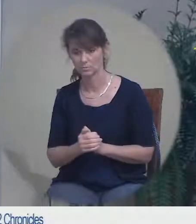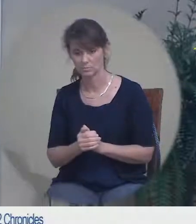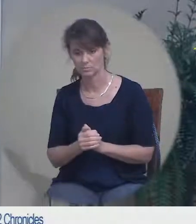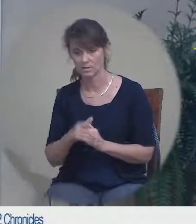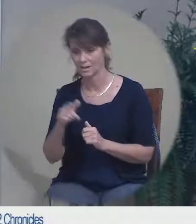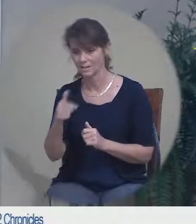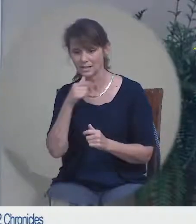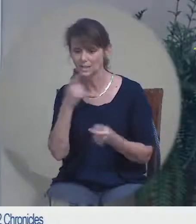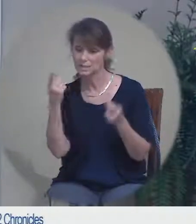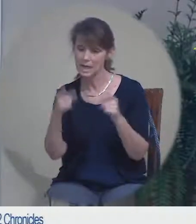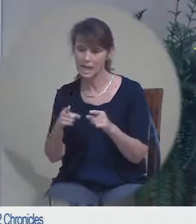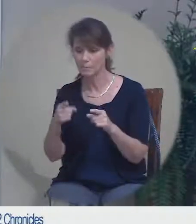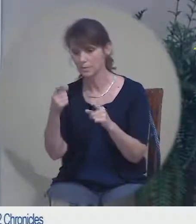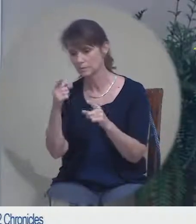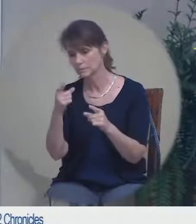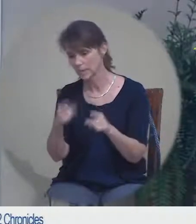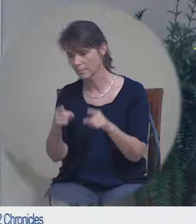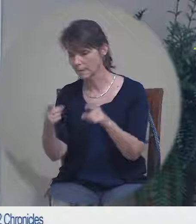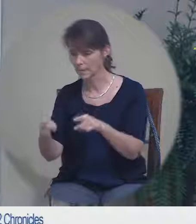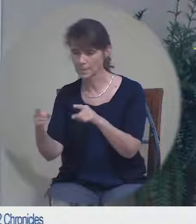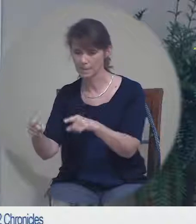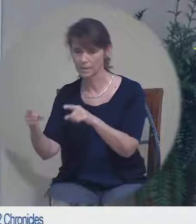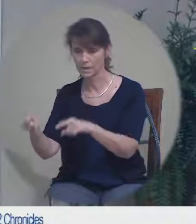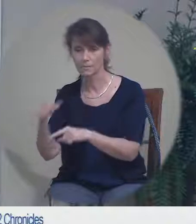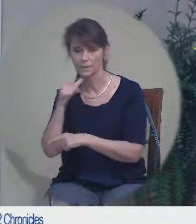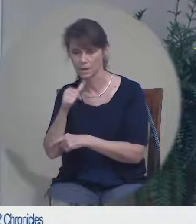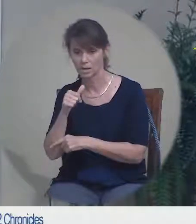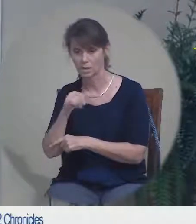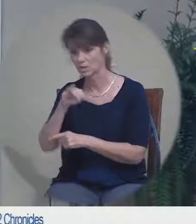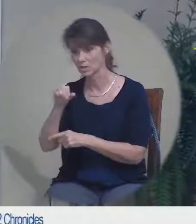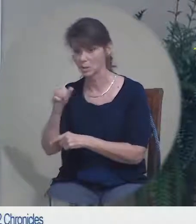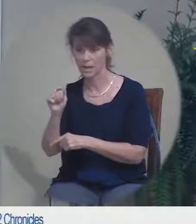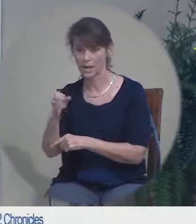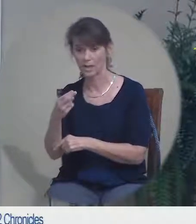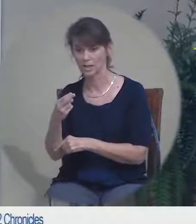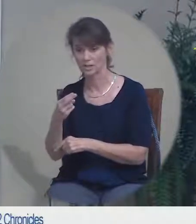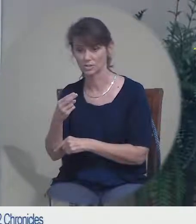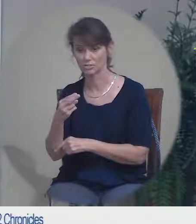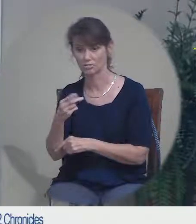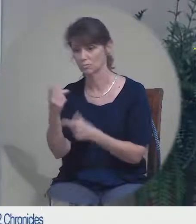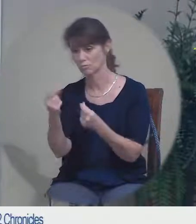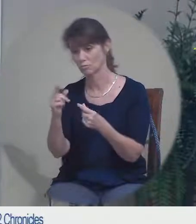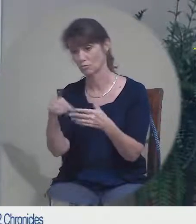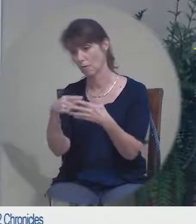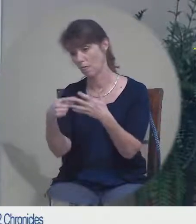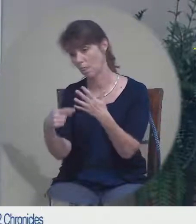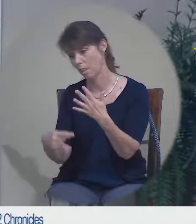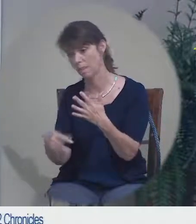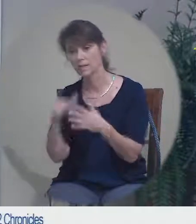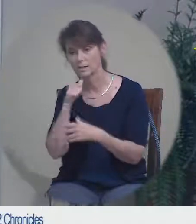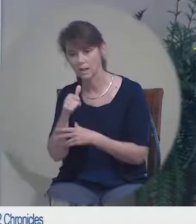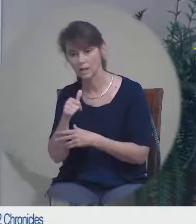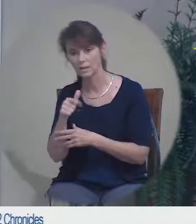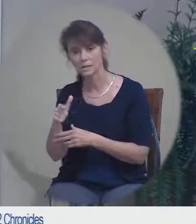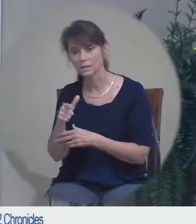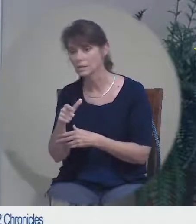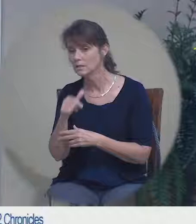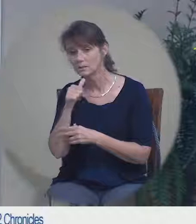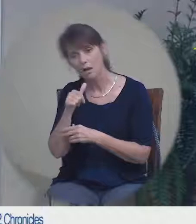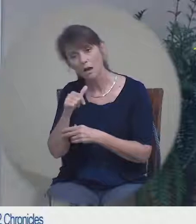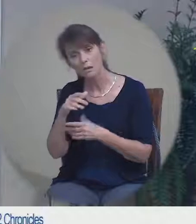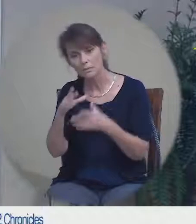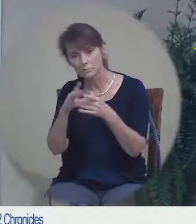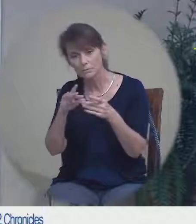this happened to Joash, he did this, he did that. No, we're told about Elisha. We're told about his interaction